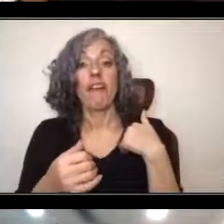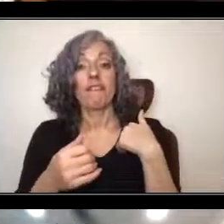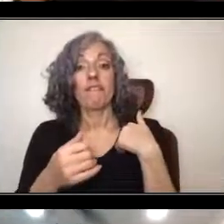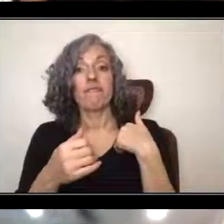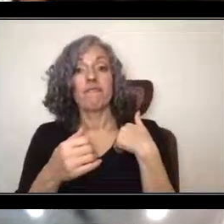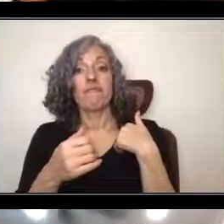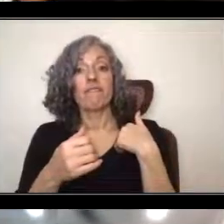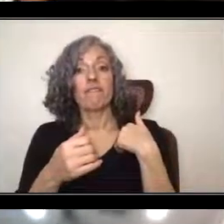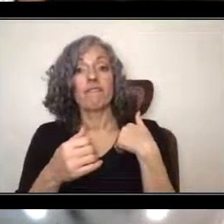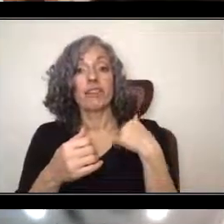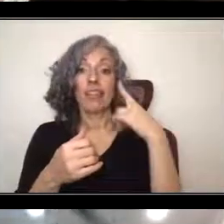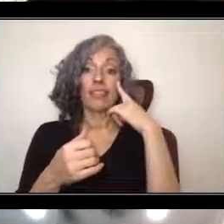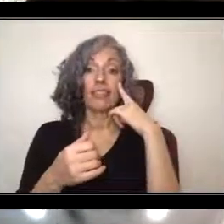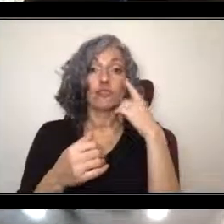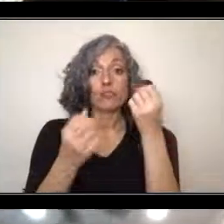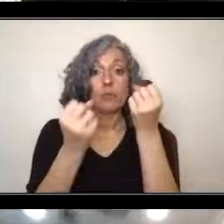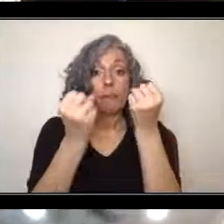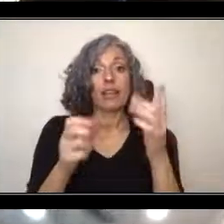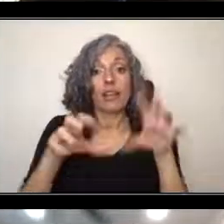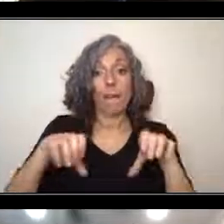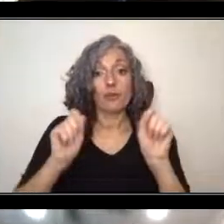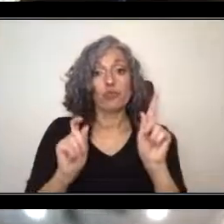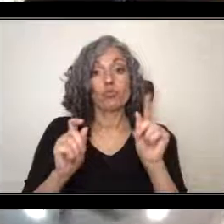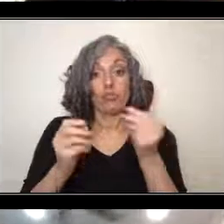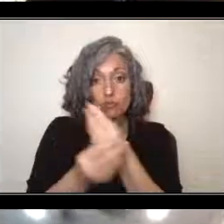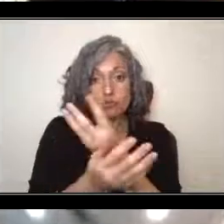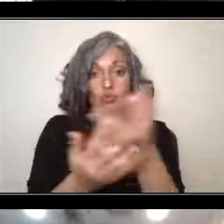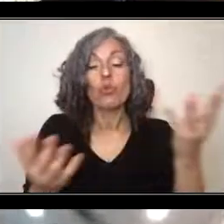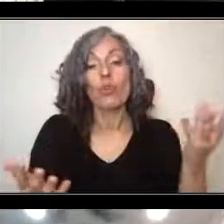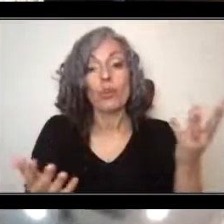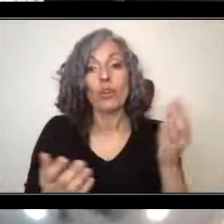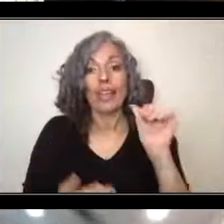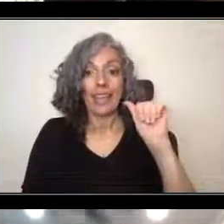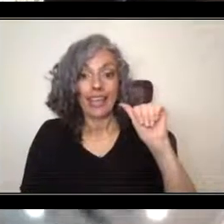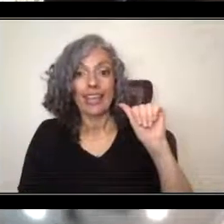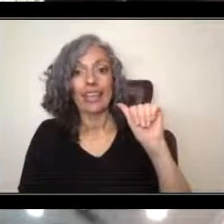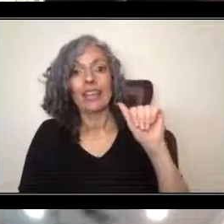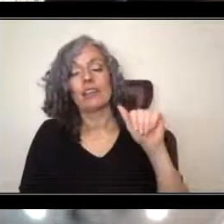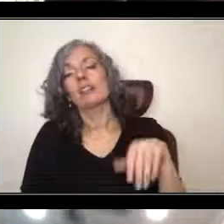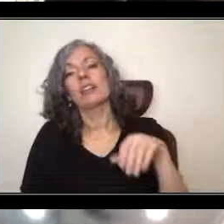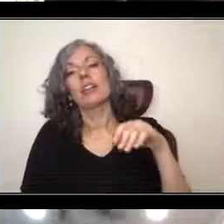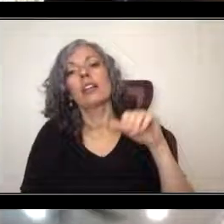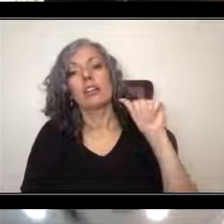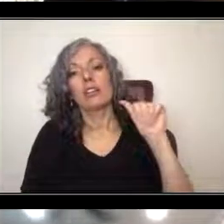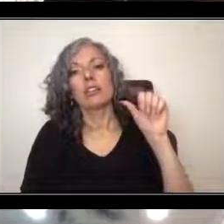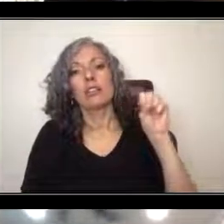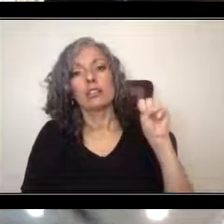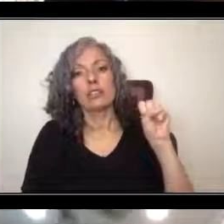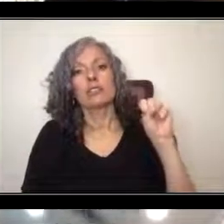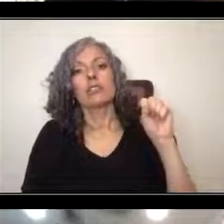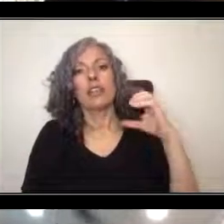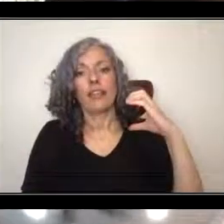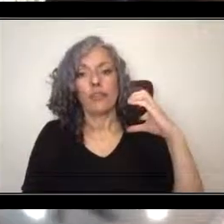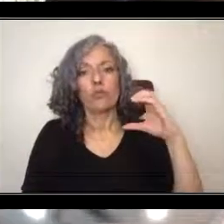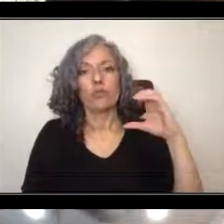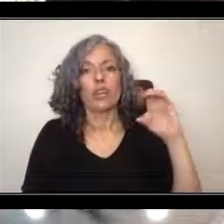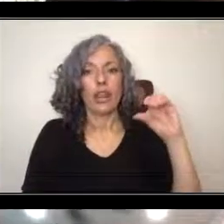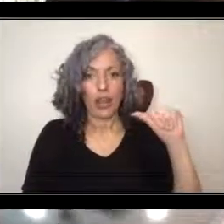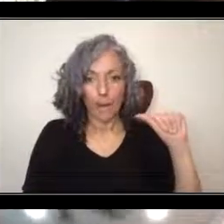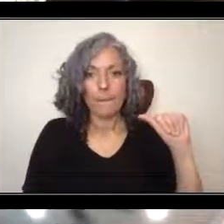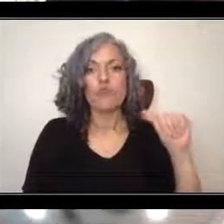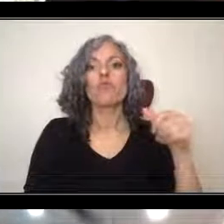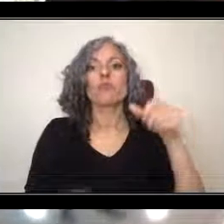just think there's so many opportunities, and I want to let you know that ACA, the Association of California Airports, is willing to roll up their sleeves.